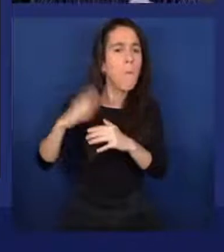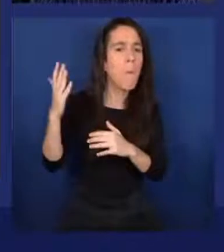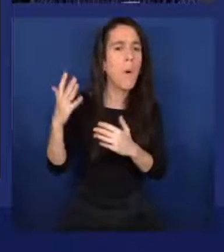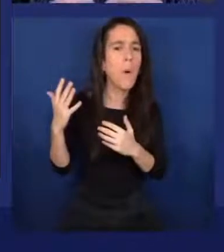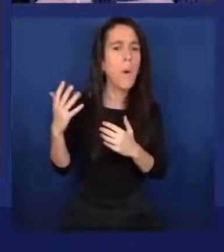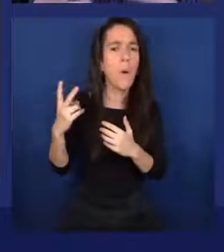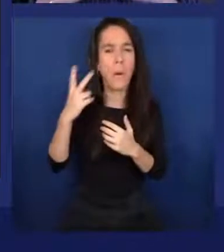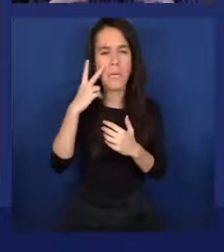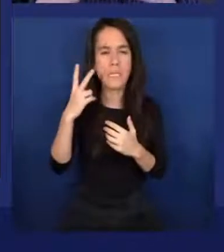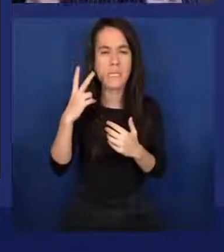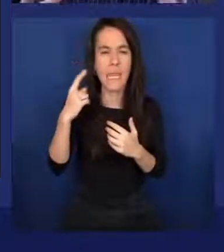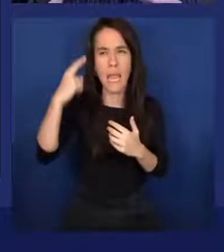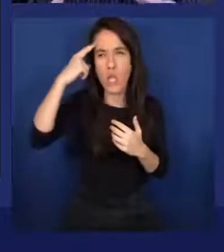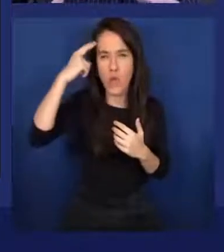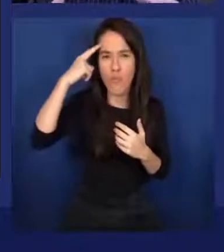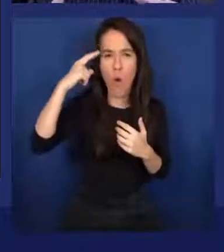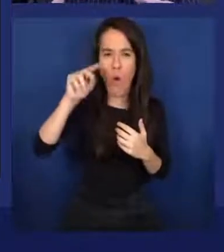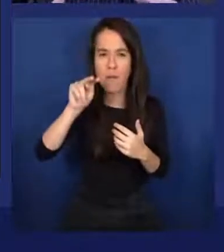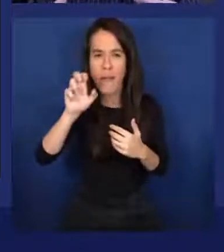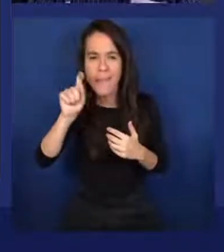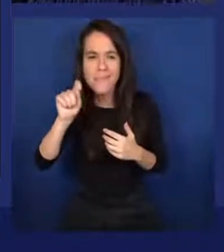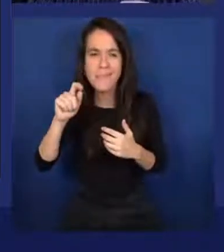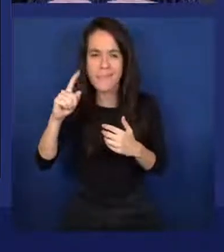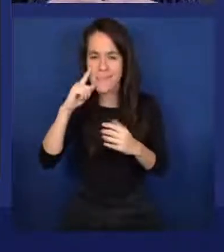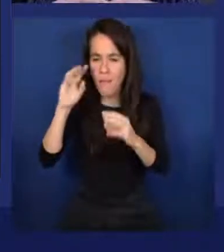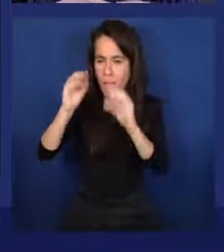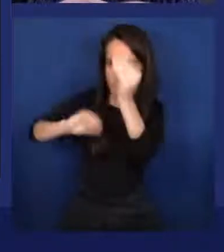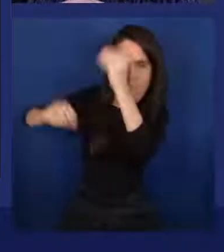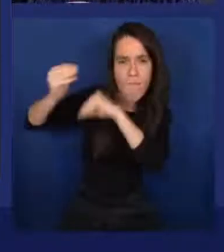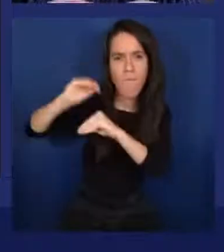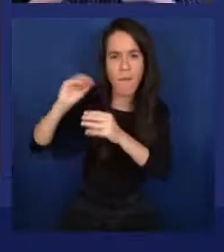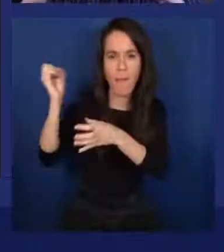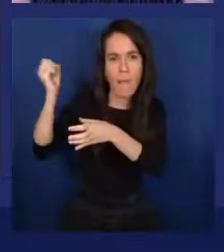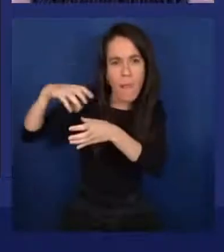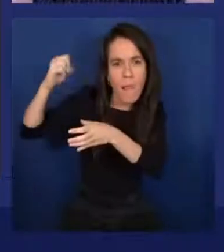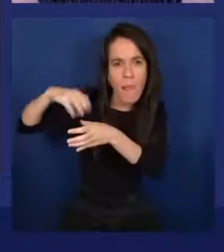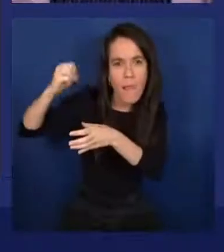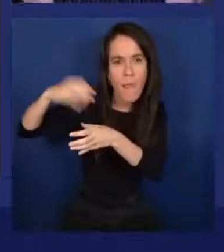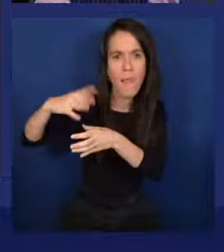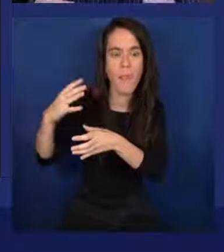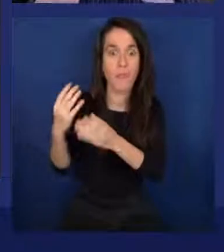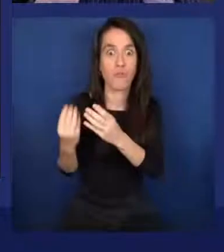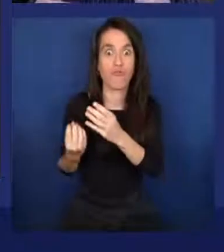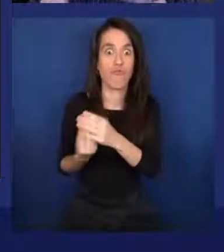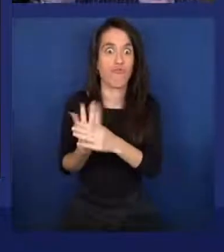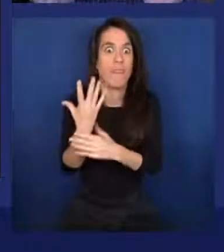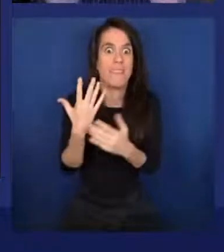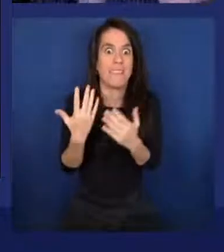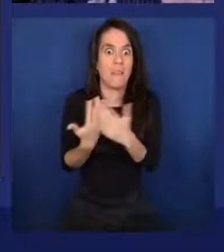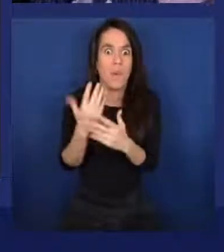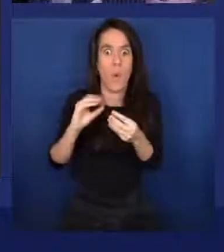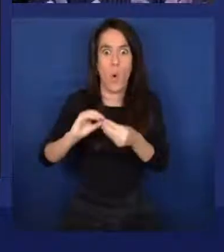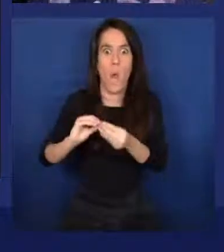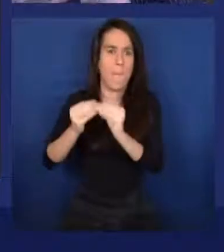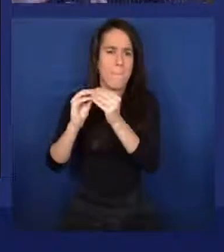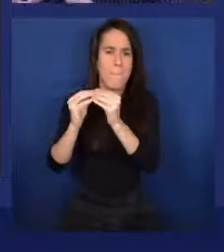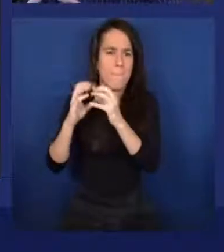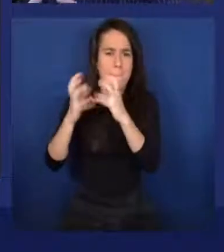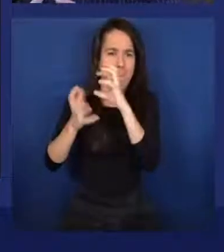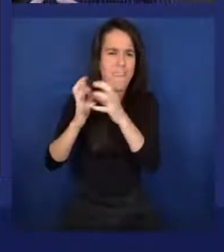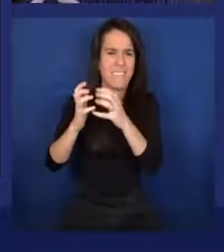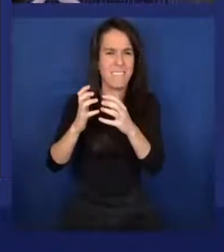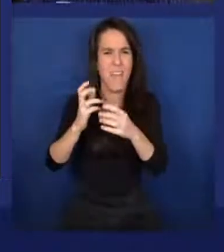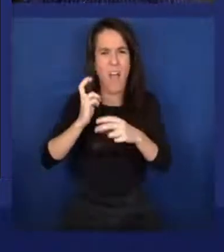net models, object and inherited models that created their own complexities in the sense that they were harder to measure, harder